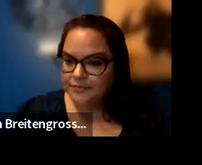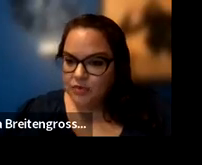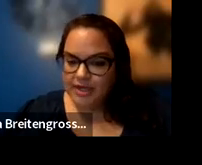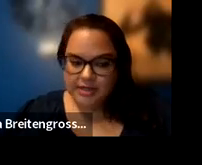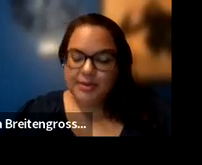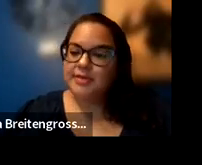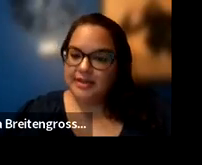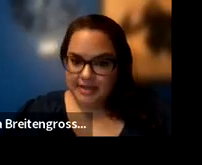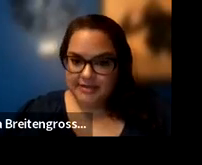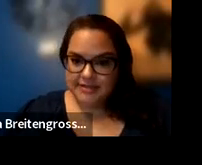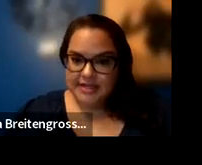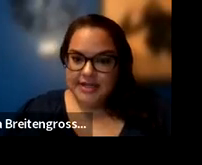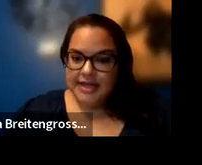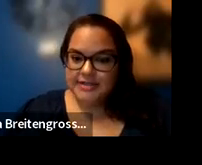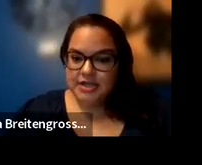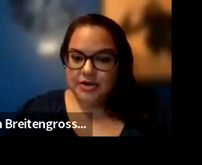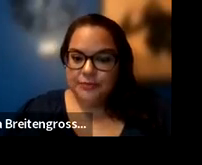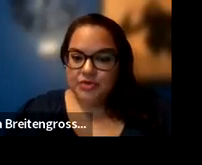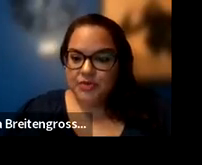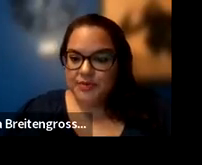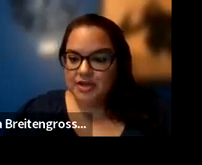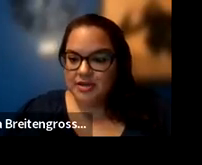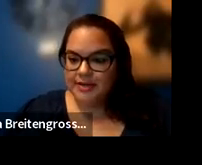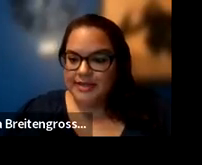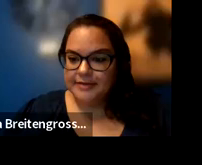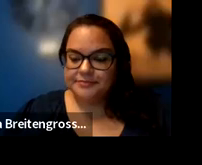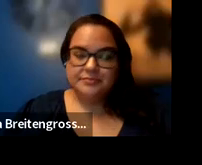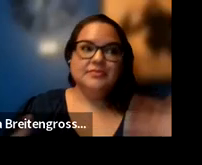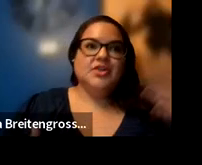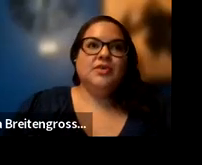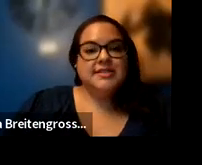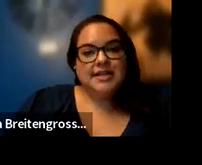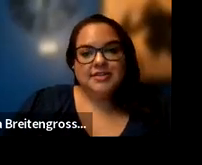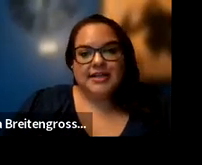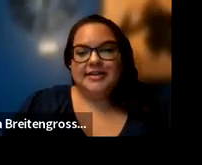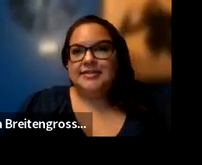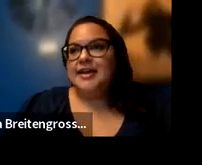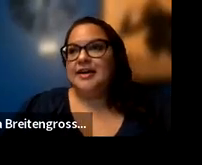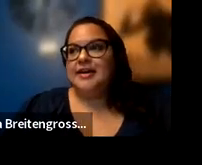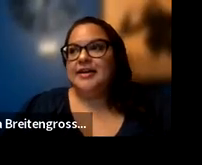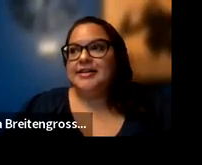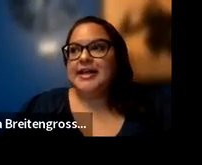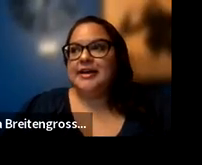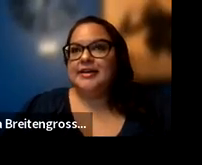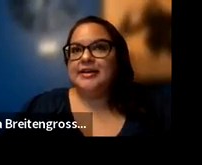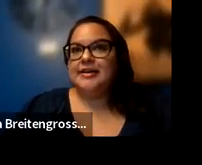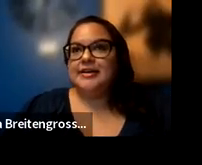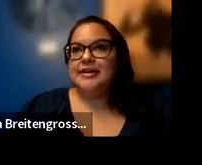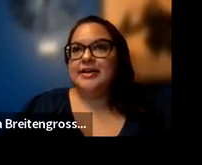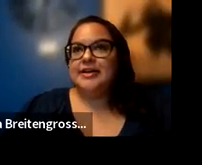of what the public thinks. And so when we talk about that, what does that look like? Is